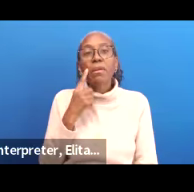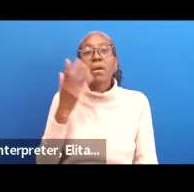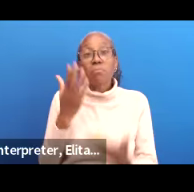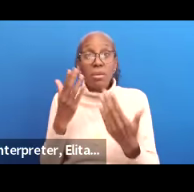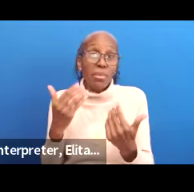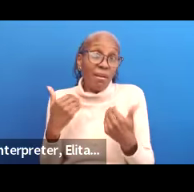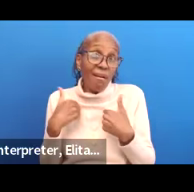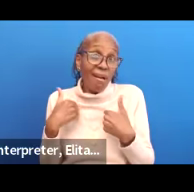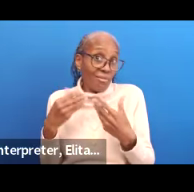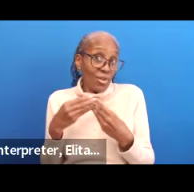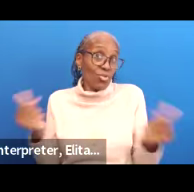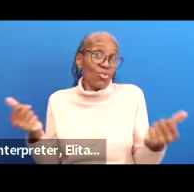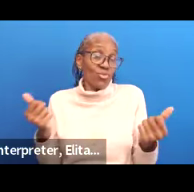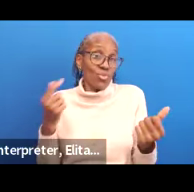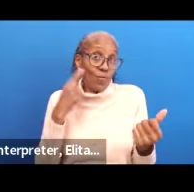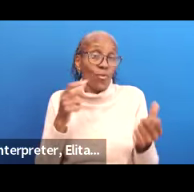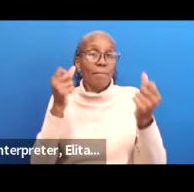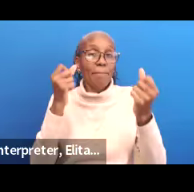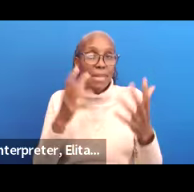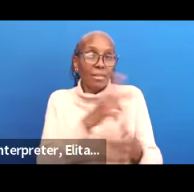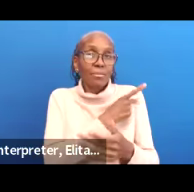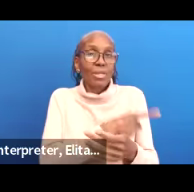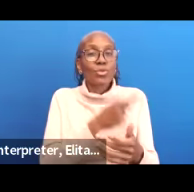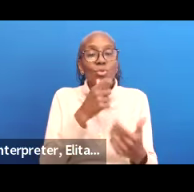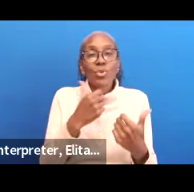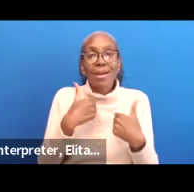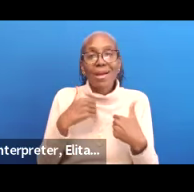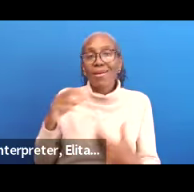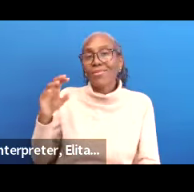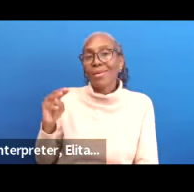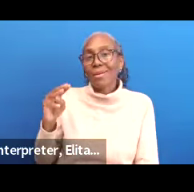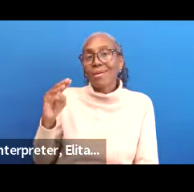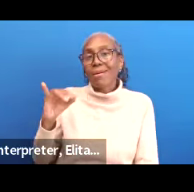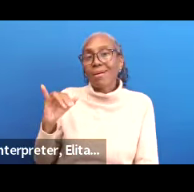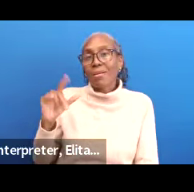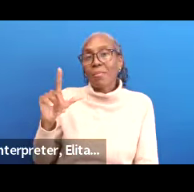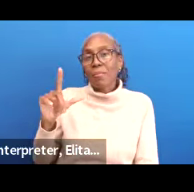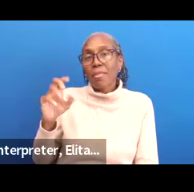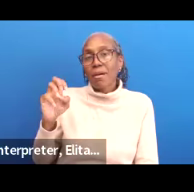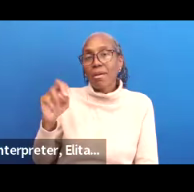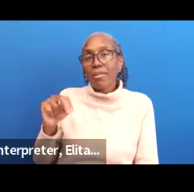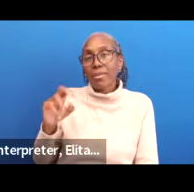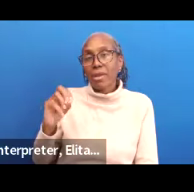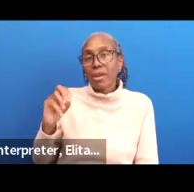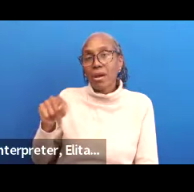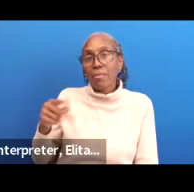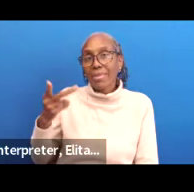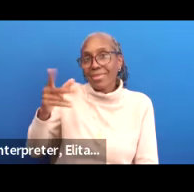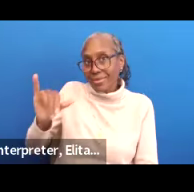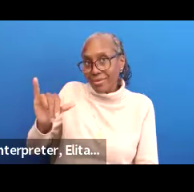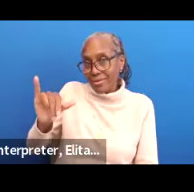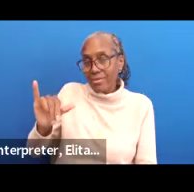probably is a cure for many patients with myelopathy or spinal cord